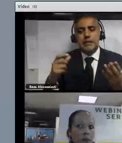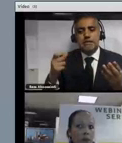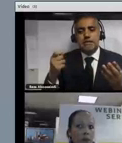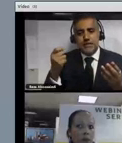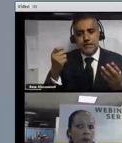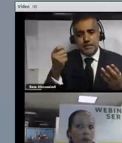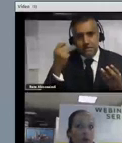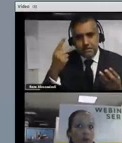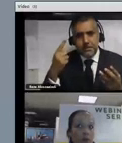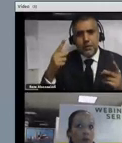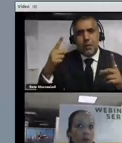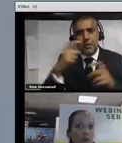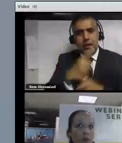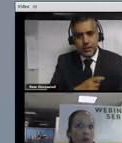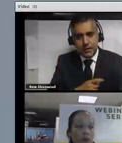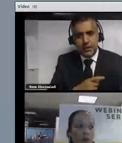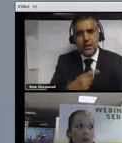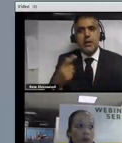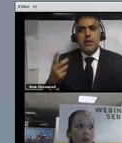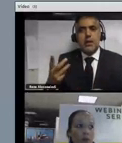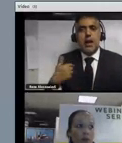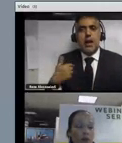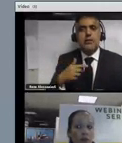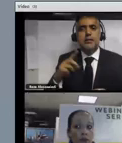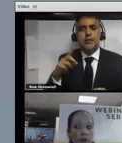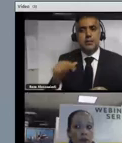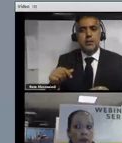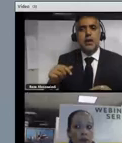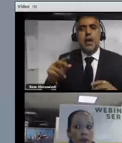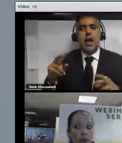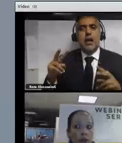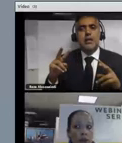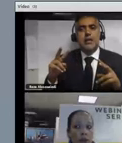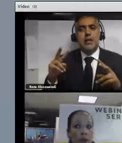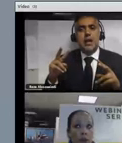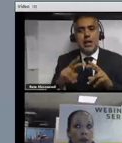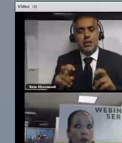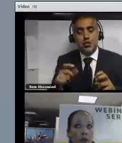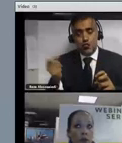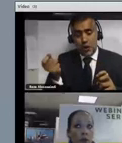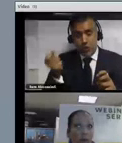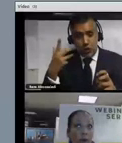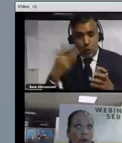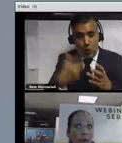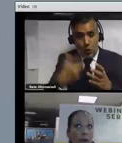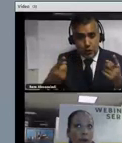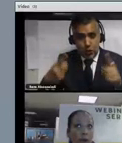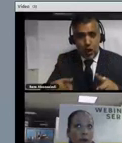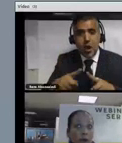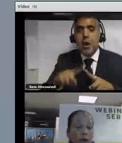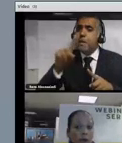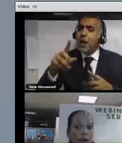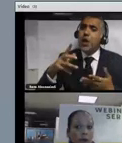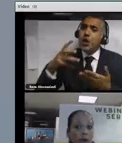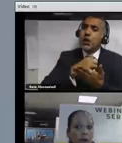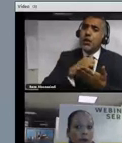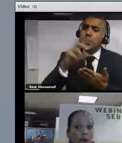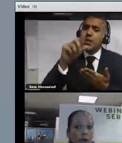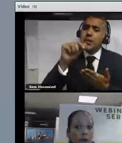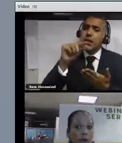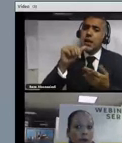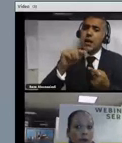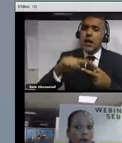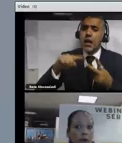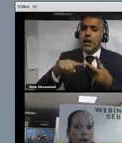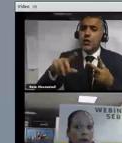a real sort of disability situational analysis to really understand what's going on. But collecting that data and doing that first